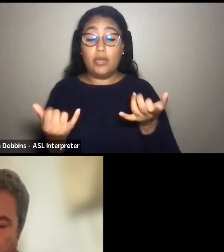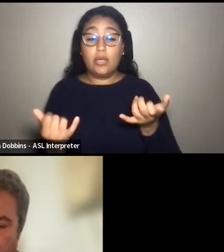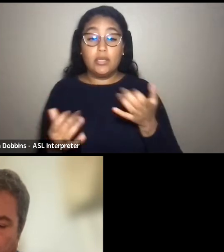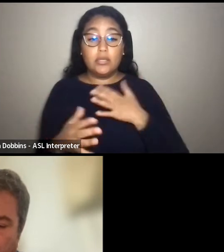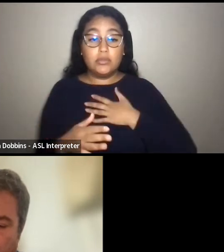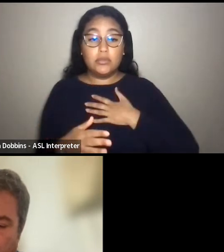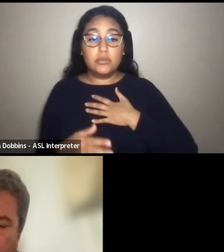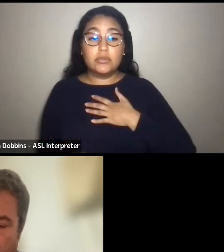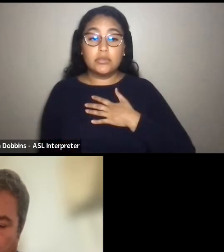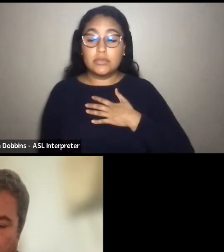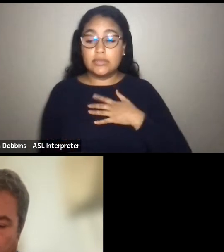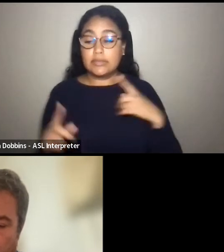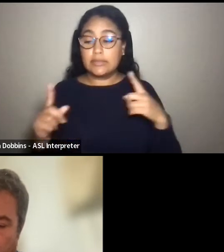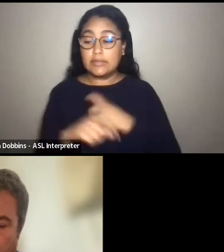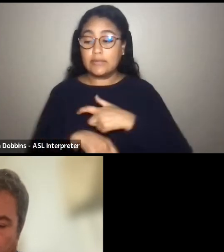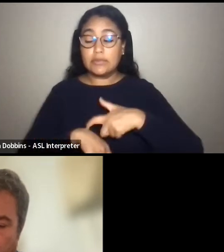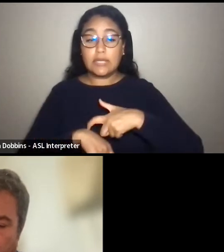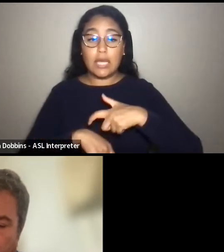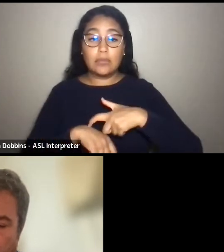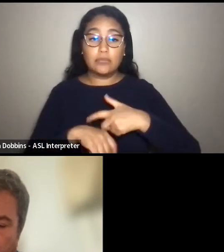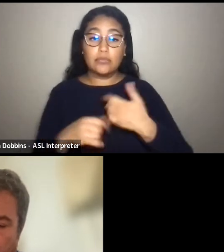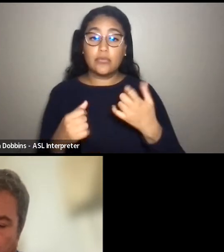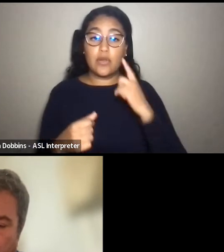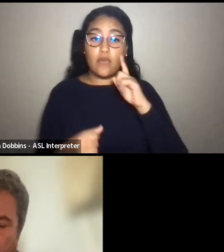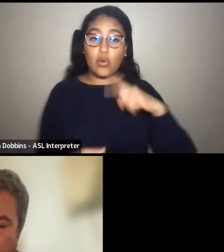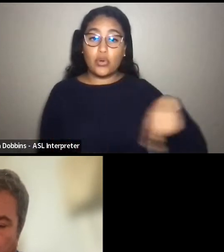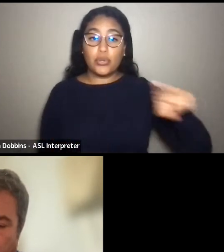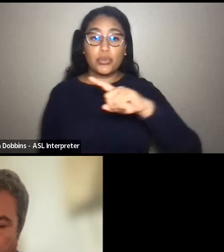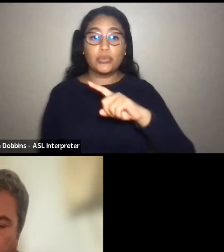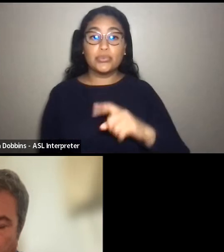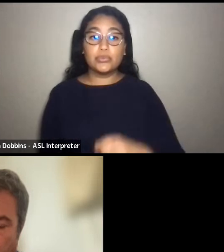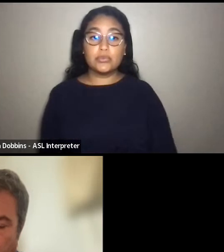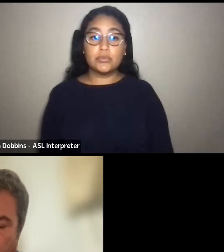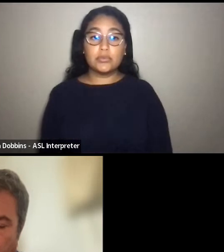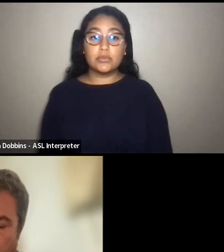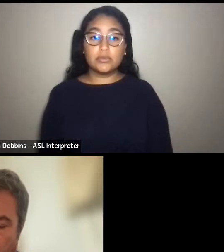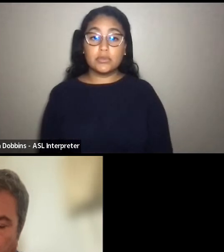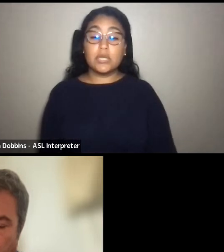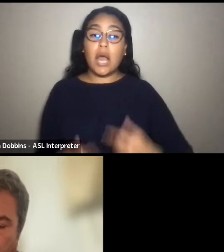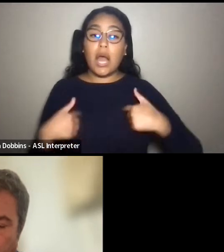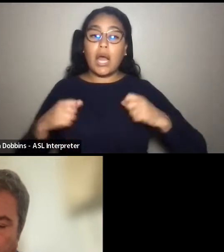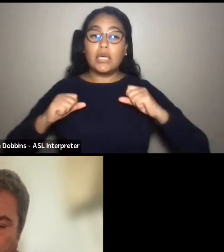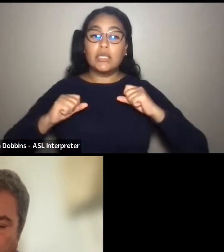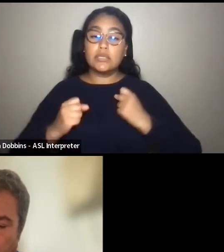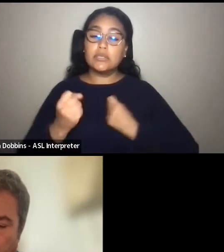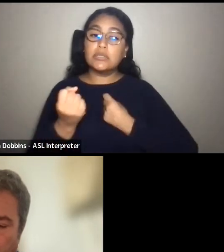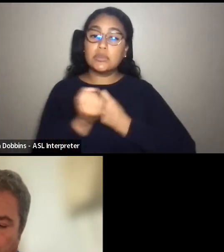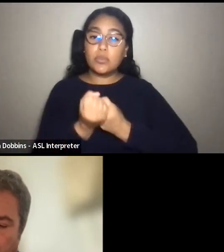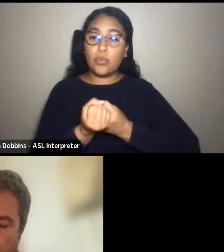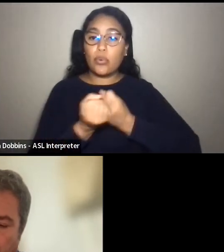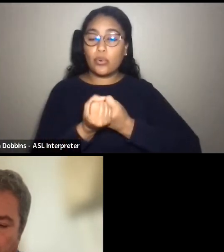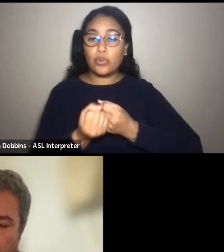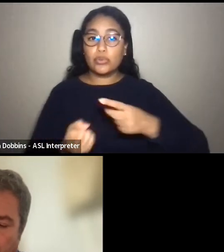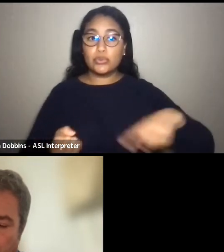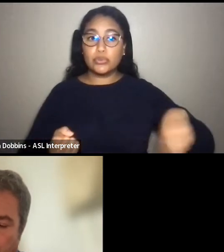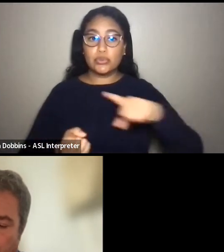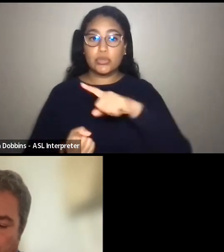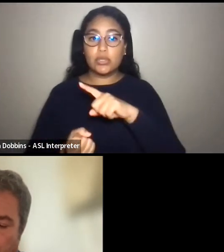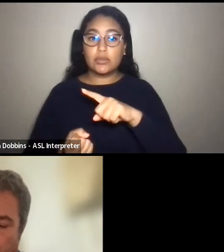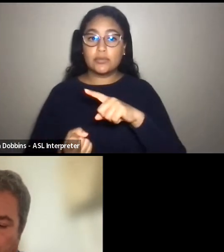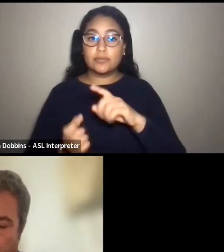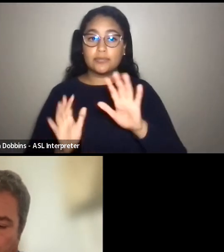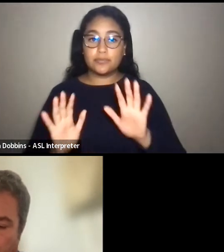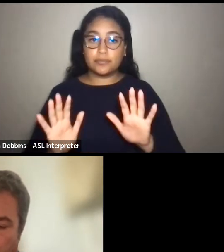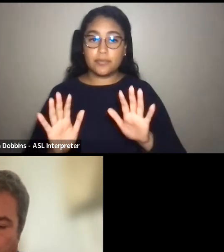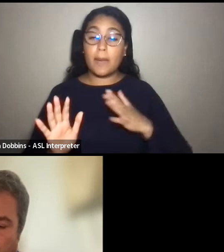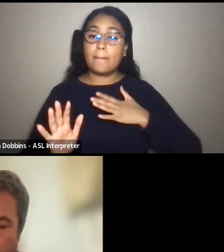This is really a difficult time for you all, and I also stand with you and support you, and also our